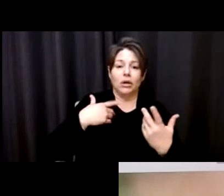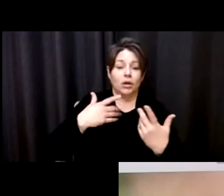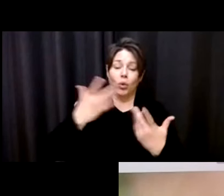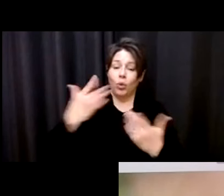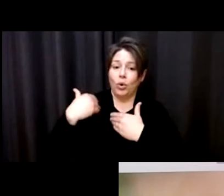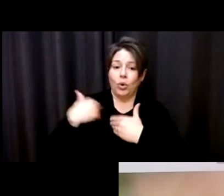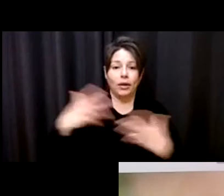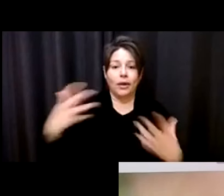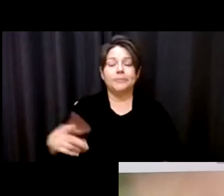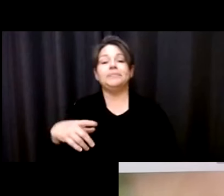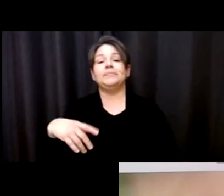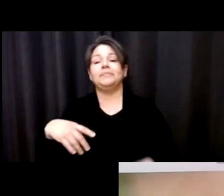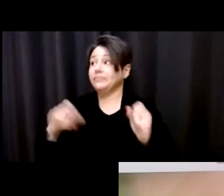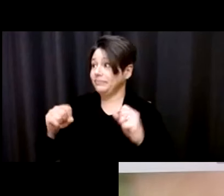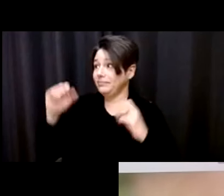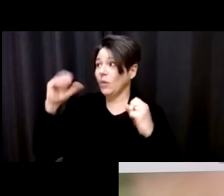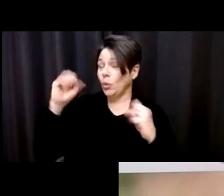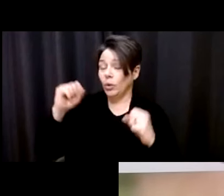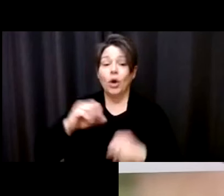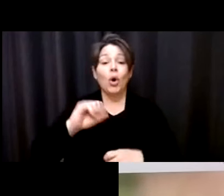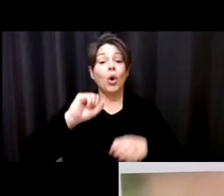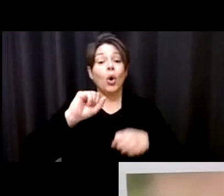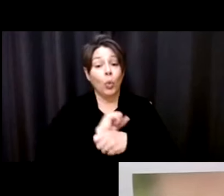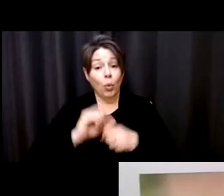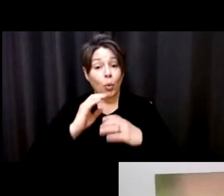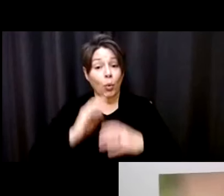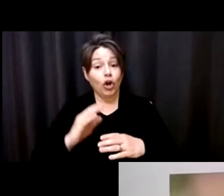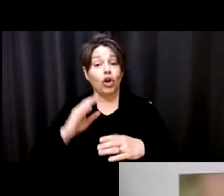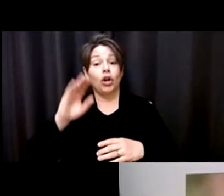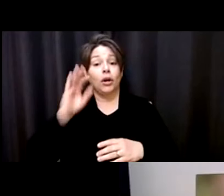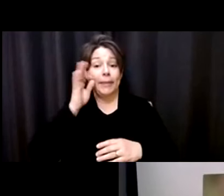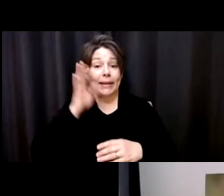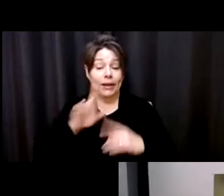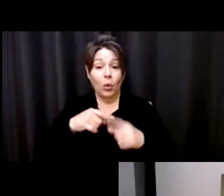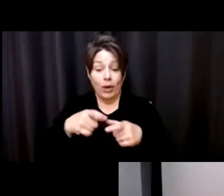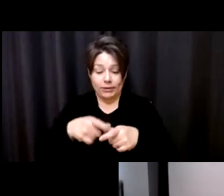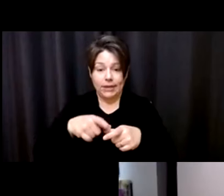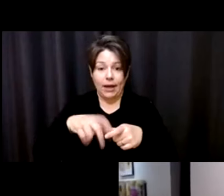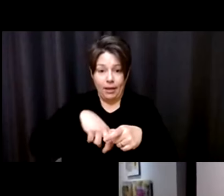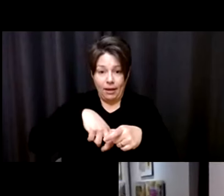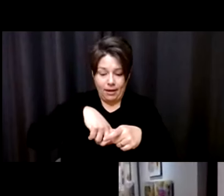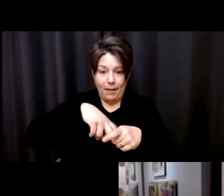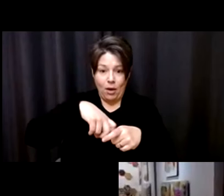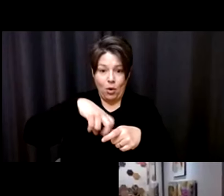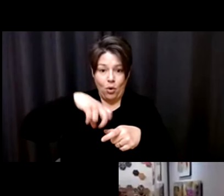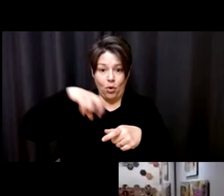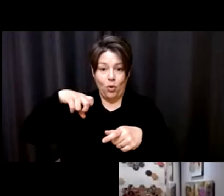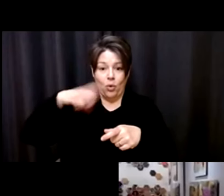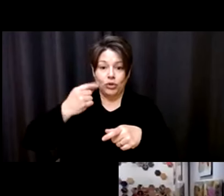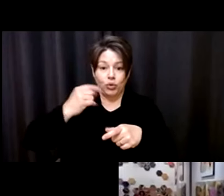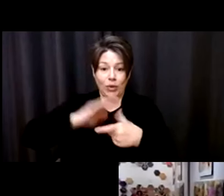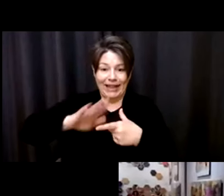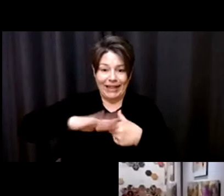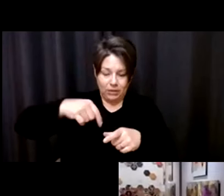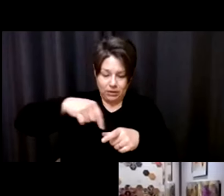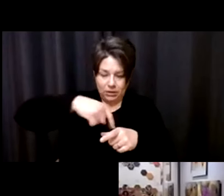The worker bee, the first thing she does coming out of her little cell backwards is clean it, right? I'm like,